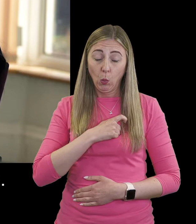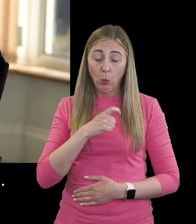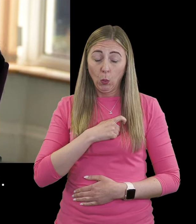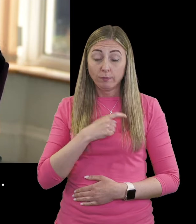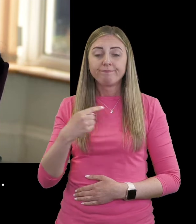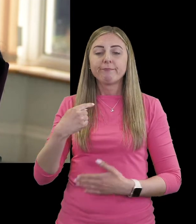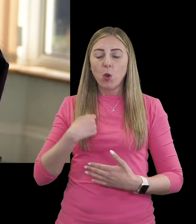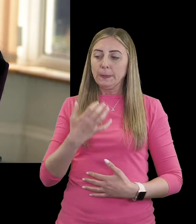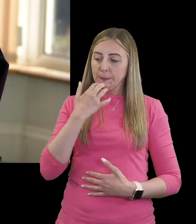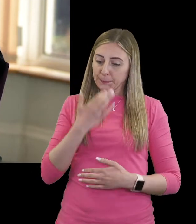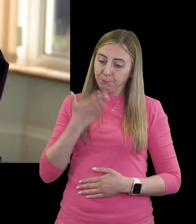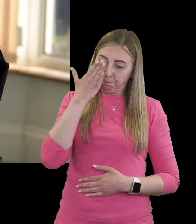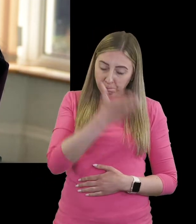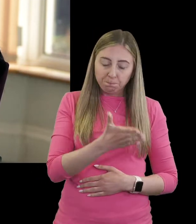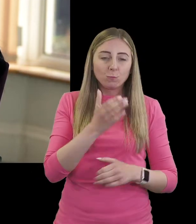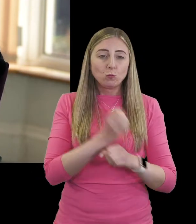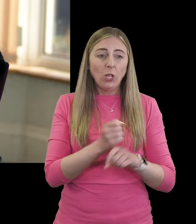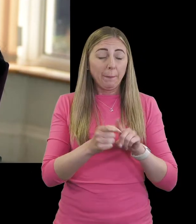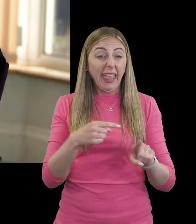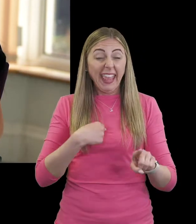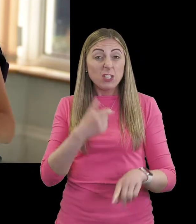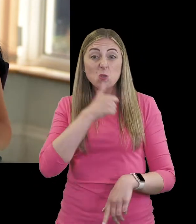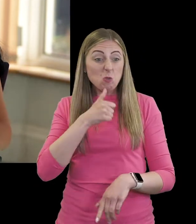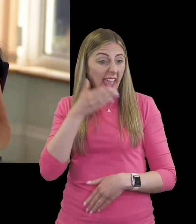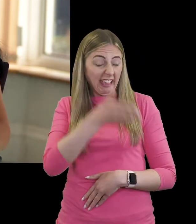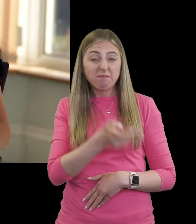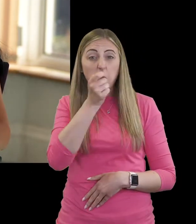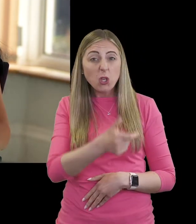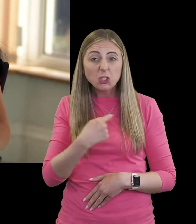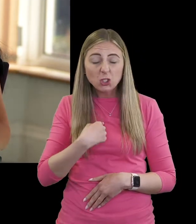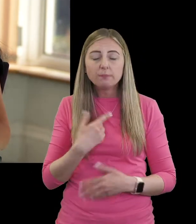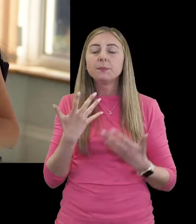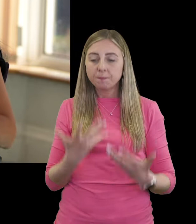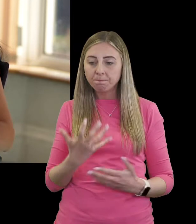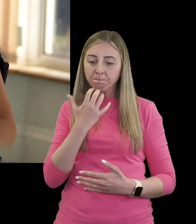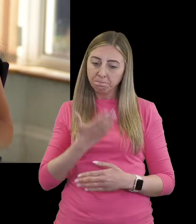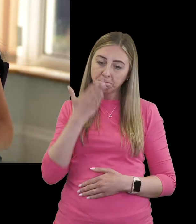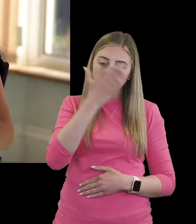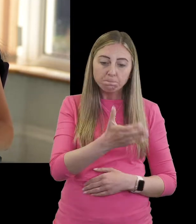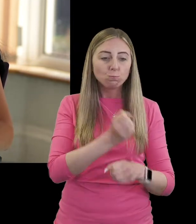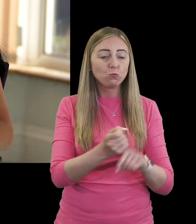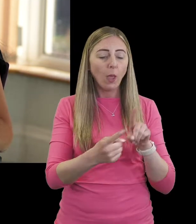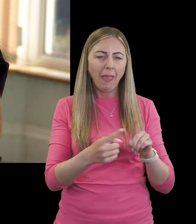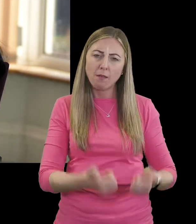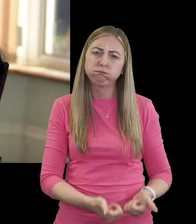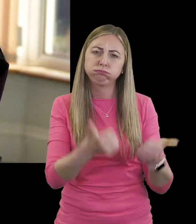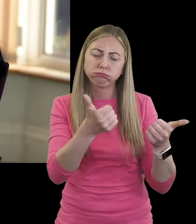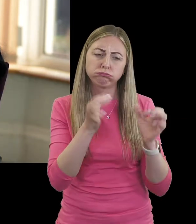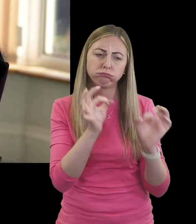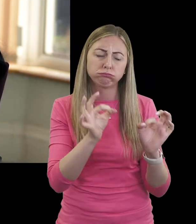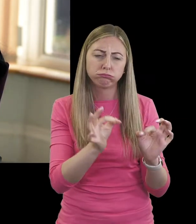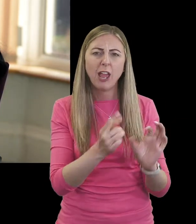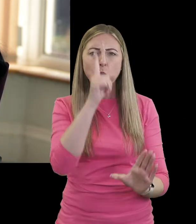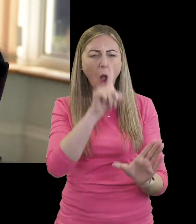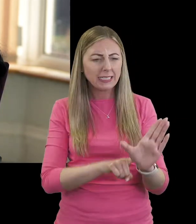I went to the GPs. I didn't frequent the GPs very much. And they were very responsive, but spent a whole year going